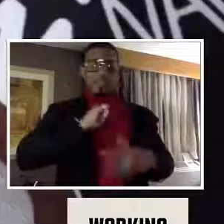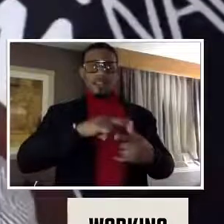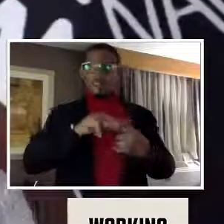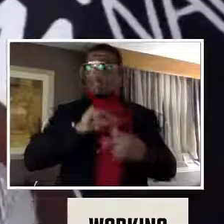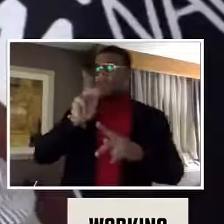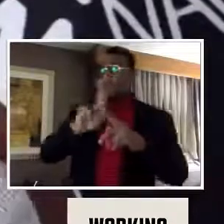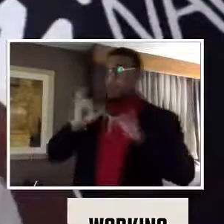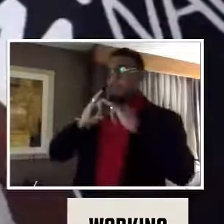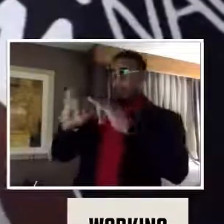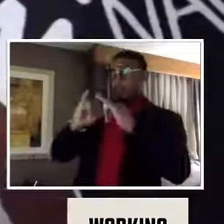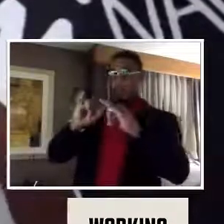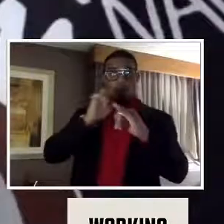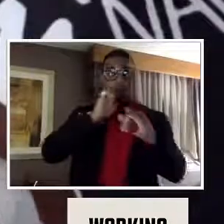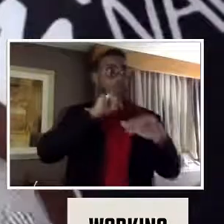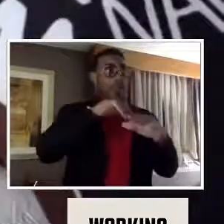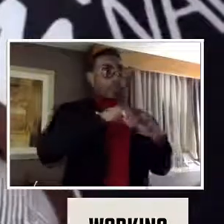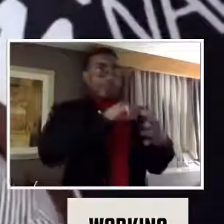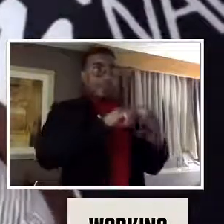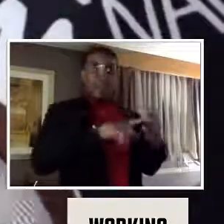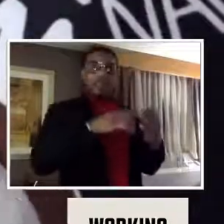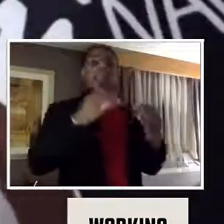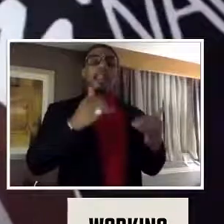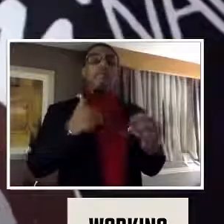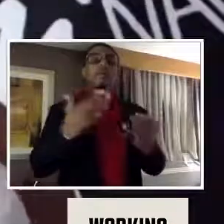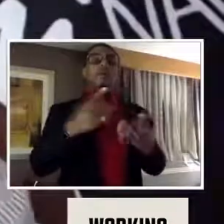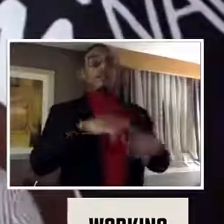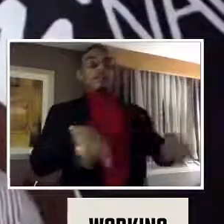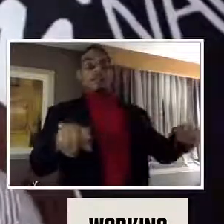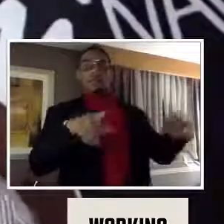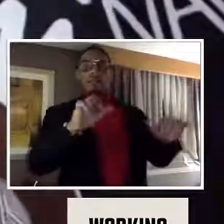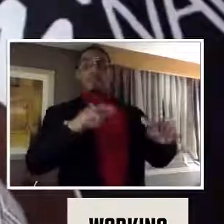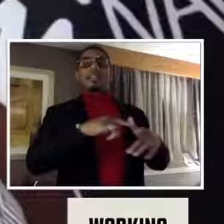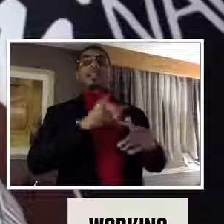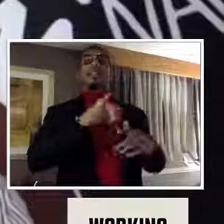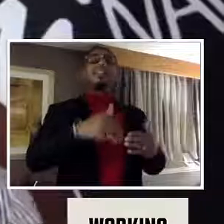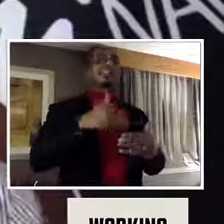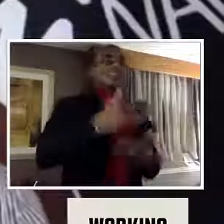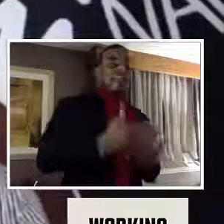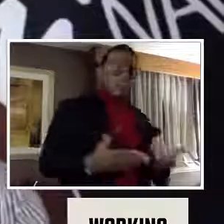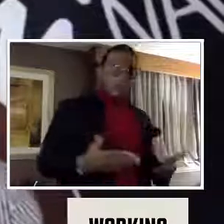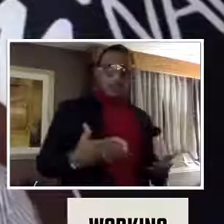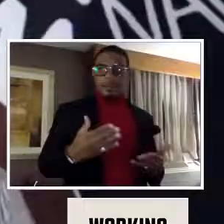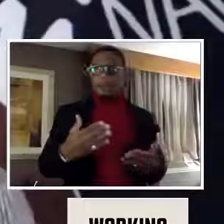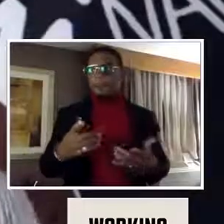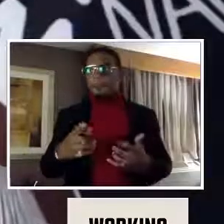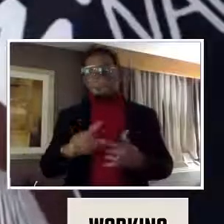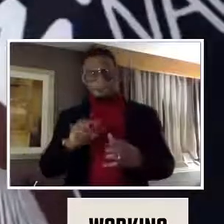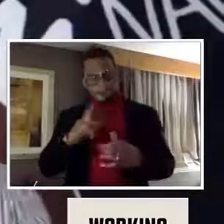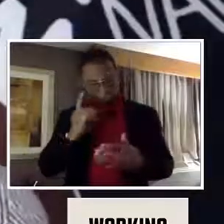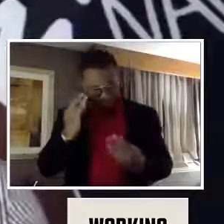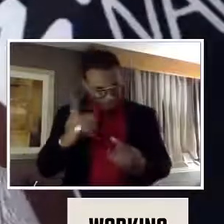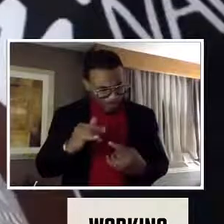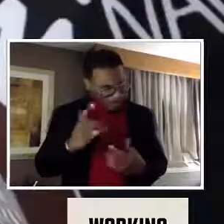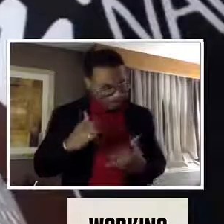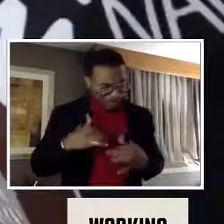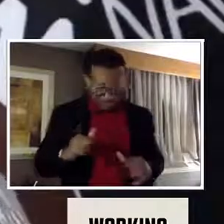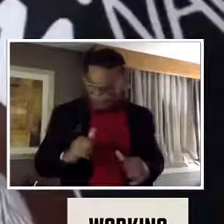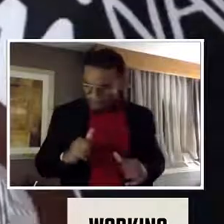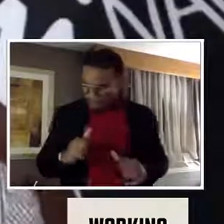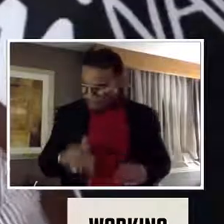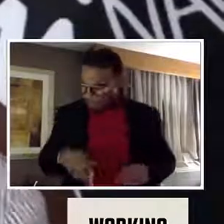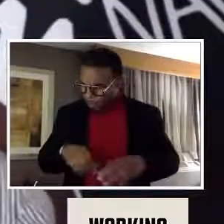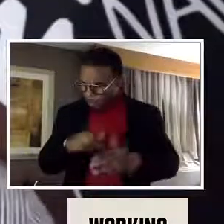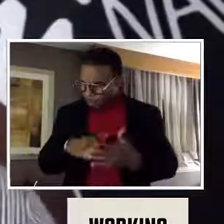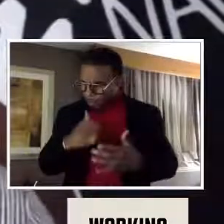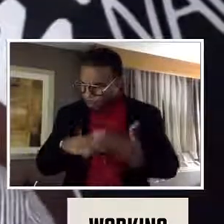are people like me who are in this, then now I'm serving them. So then that's the next thing. And so, but when I thought about like, what can I pull out of